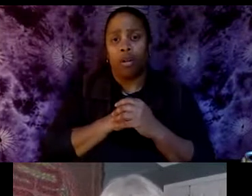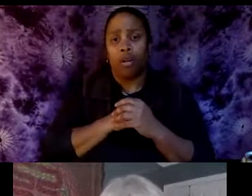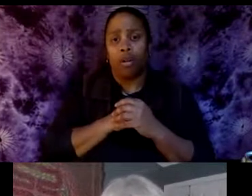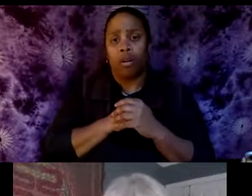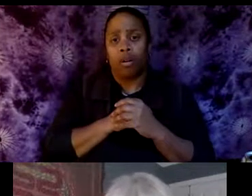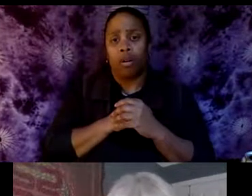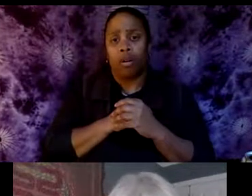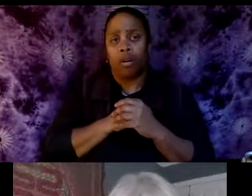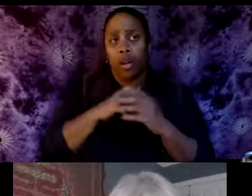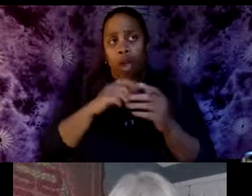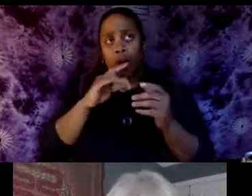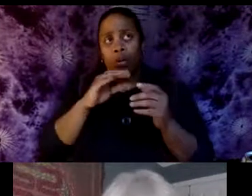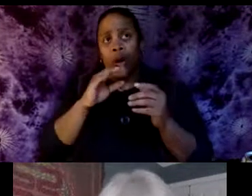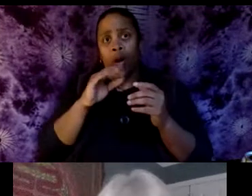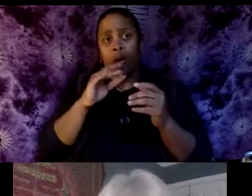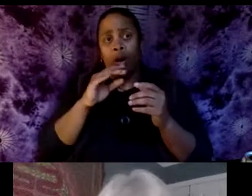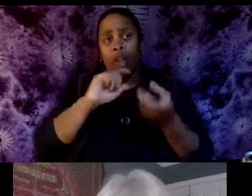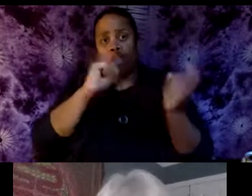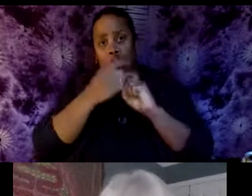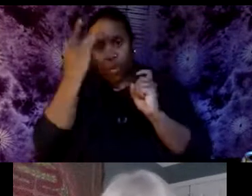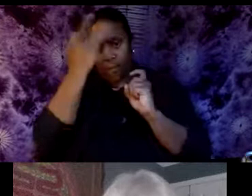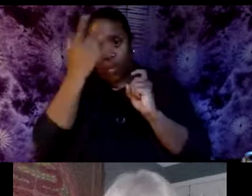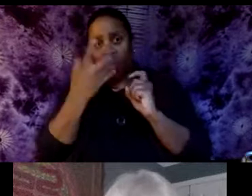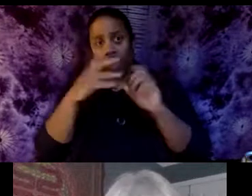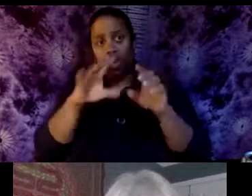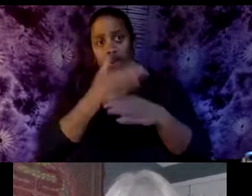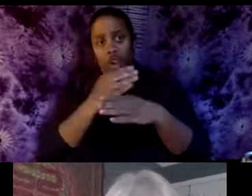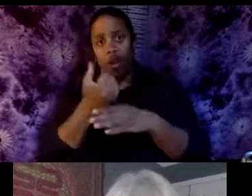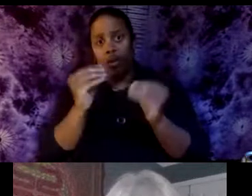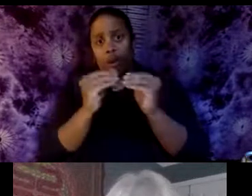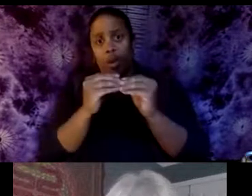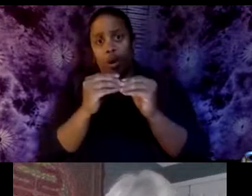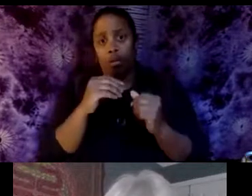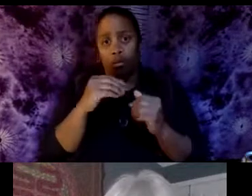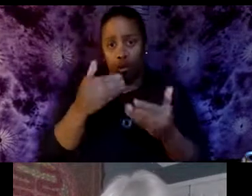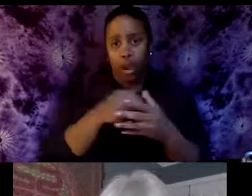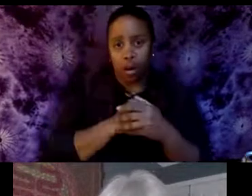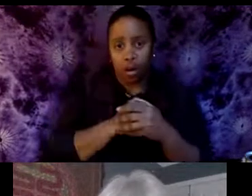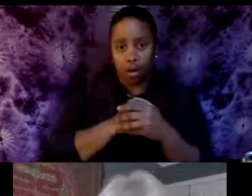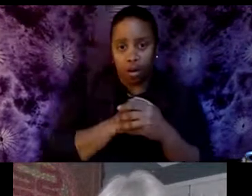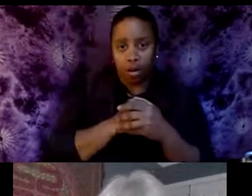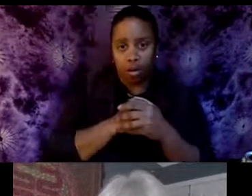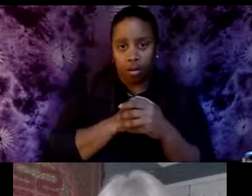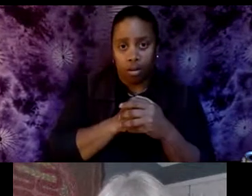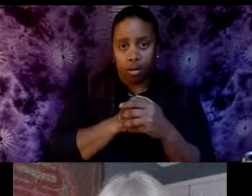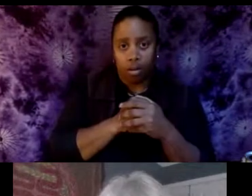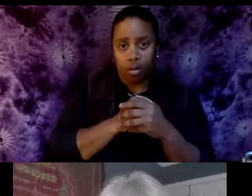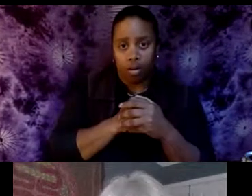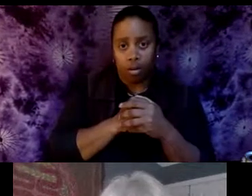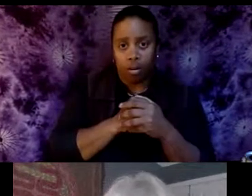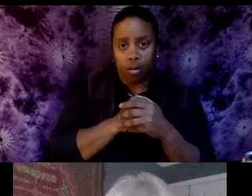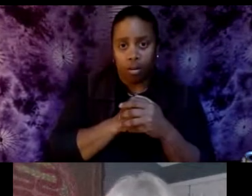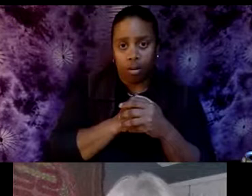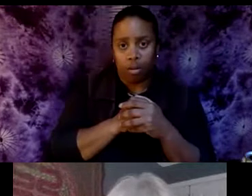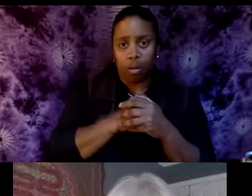had something else you want to share. Go ahead. And then I want to share just a little bit more too. Did you want to go? Yes. I